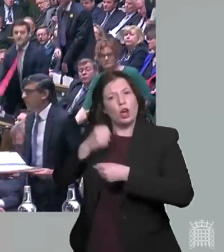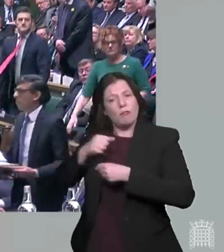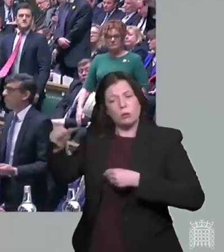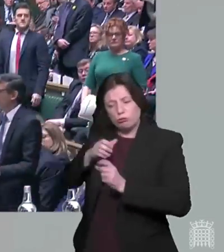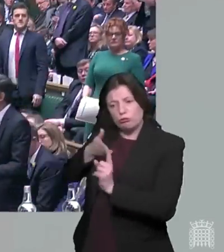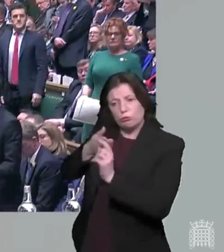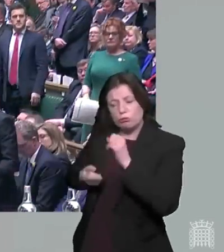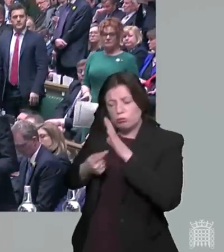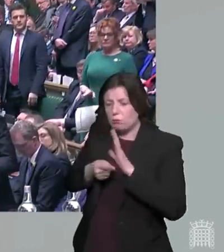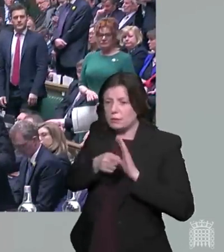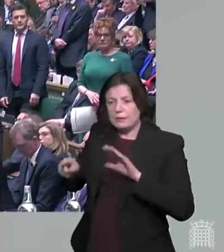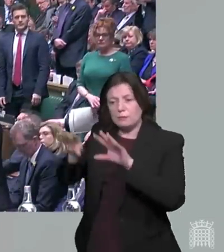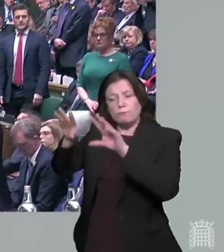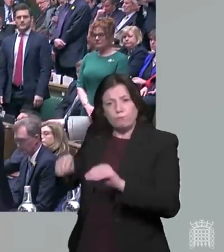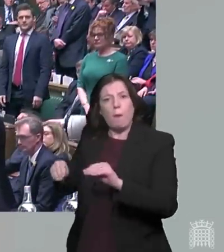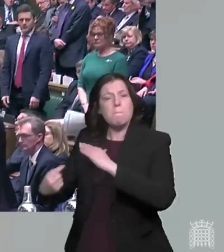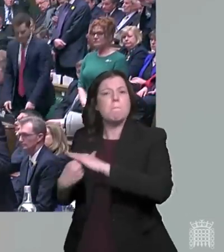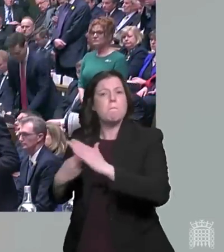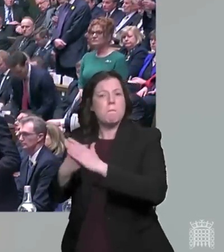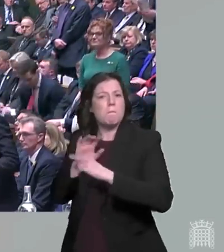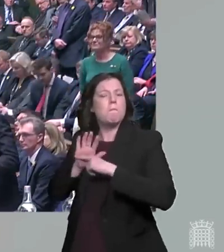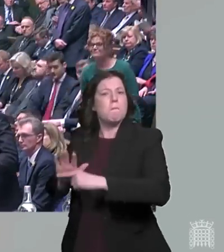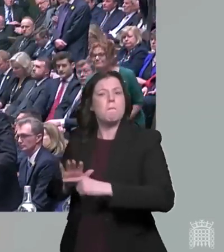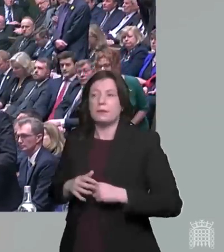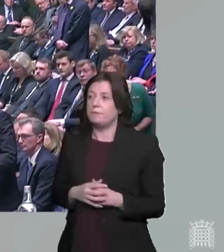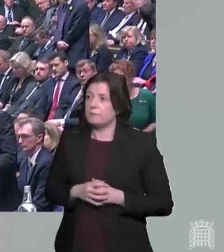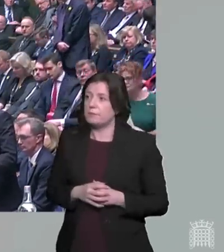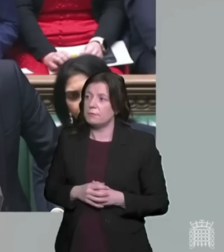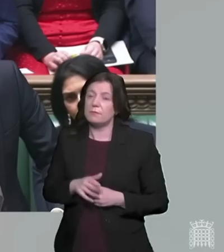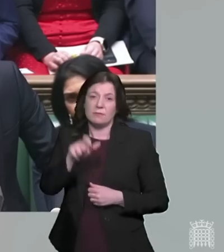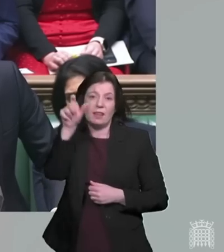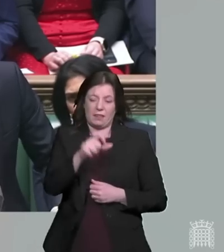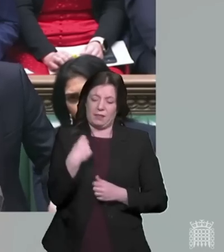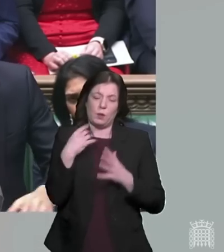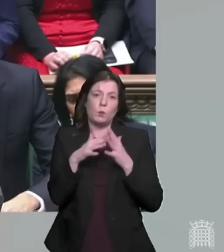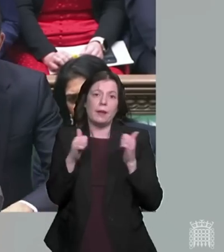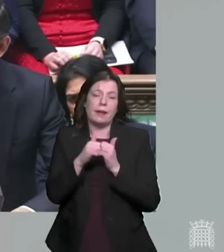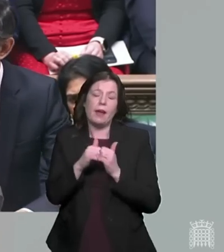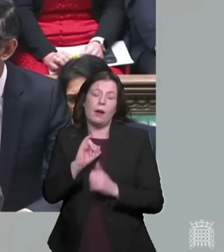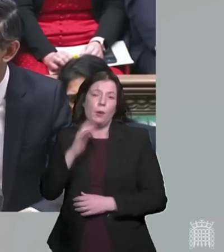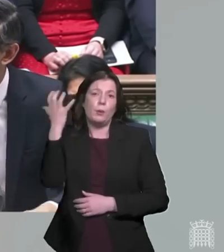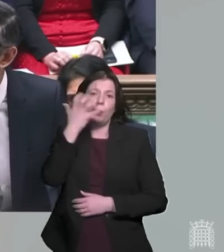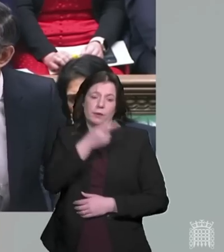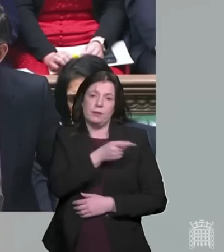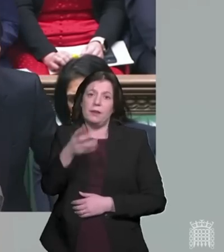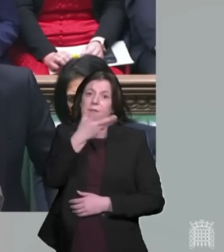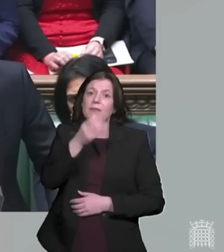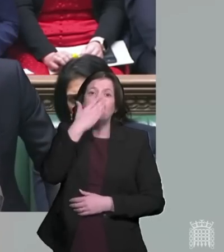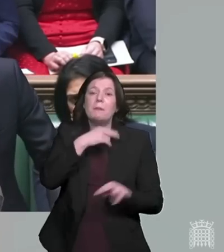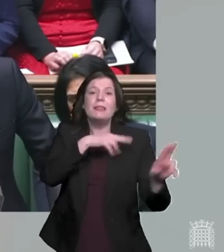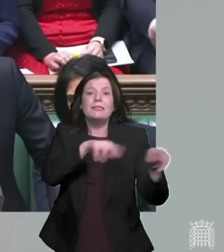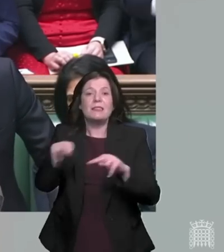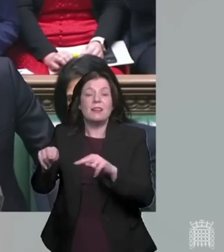Prime Minister. My honourable friend is right that the tragic incident near Italy at the weekend demonstrates how too well illegal crossings